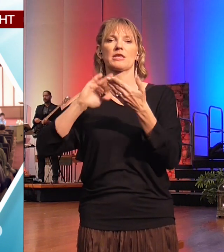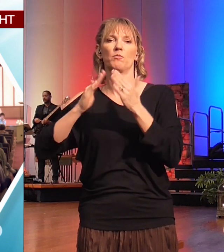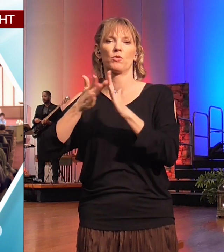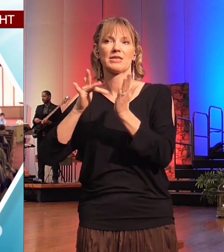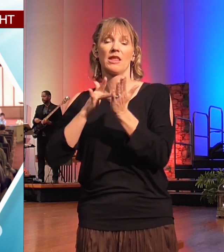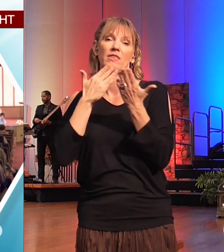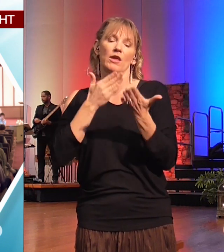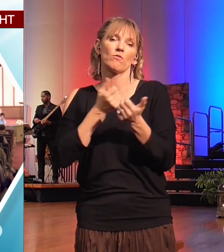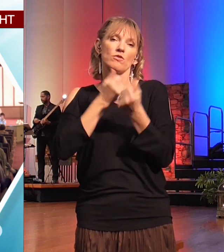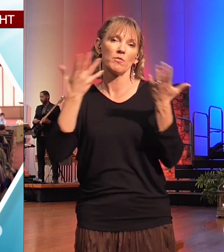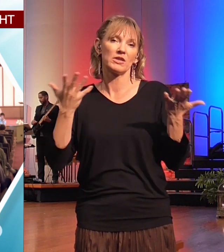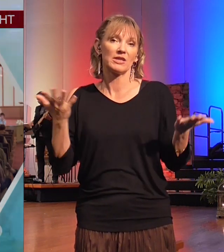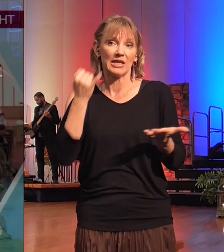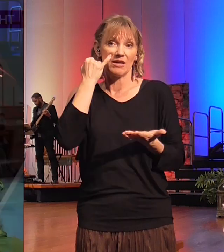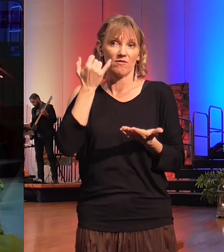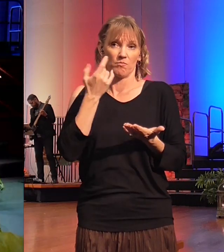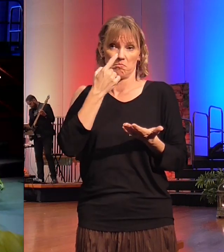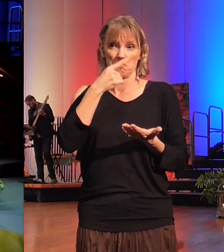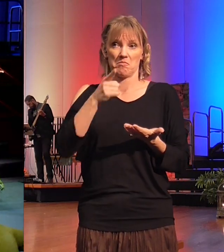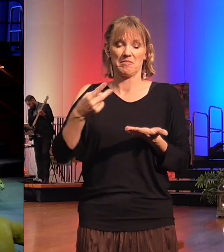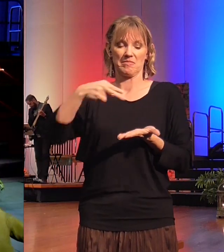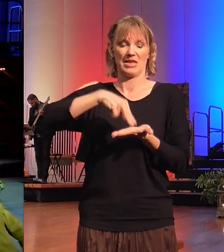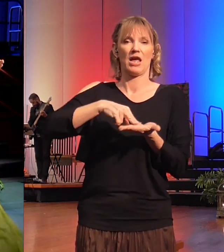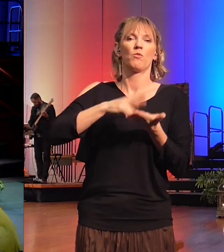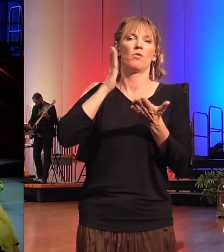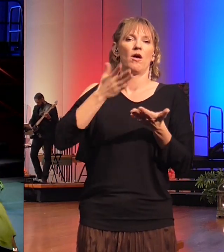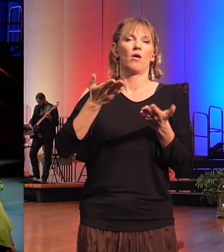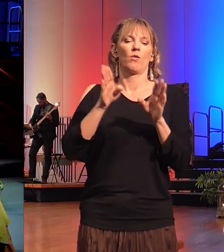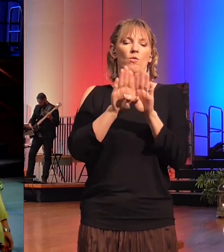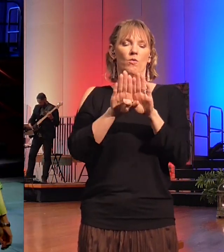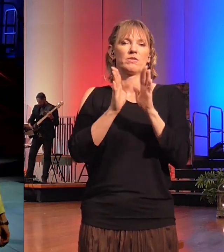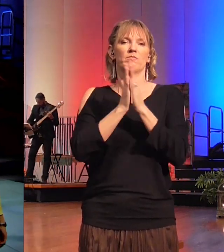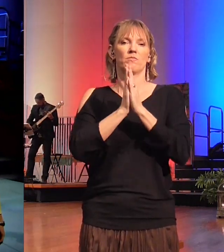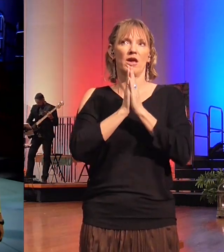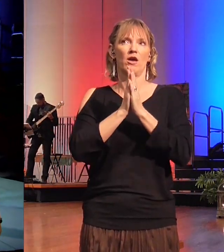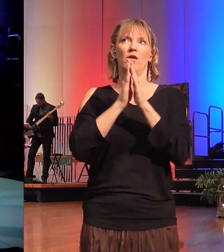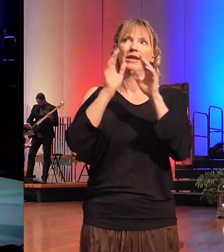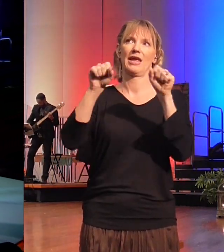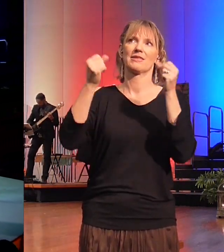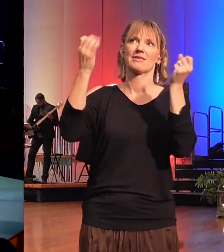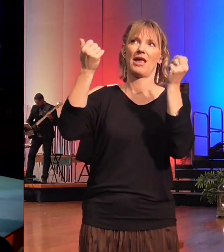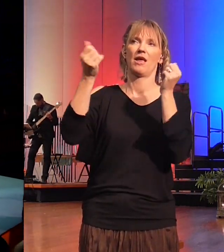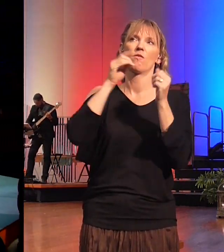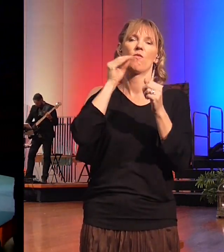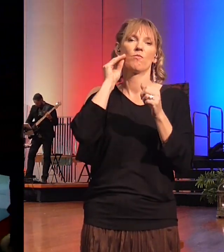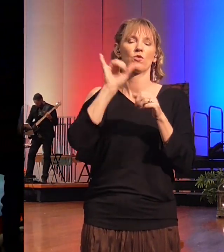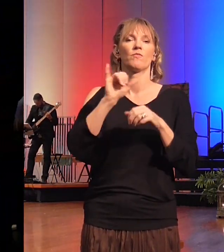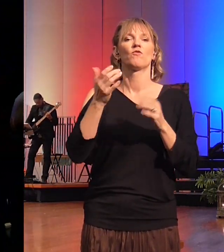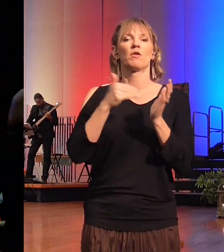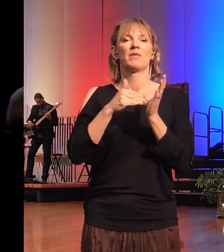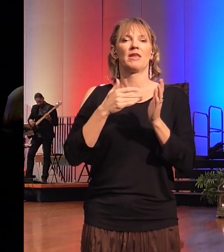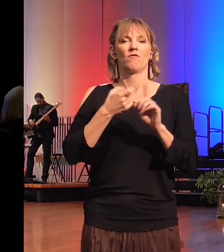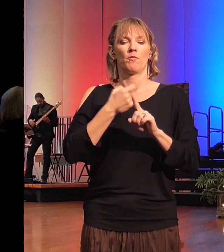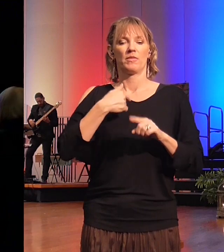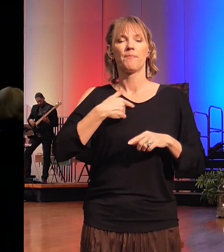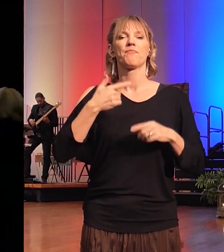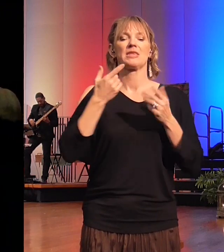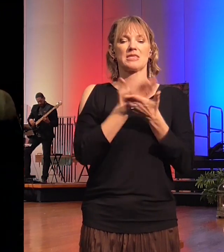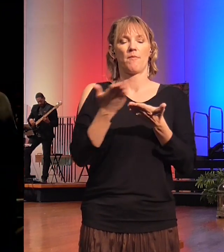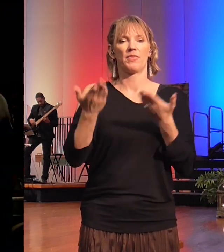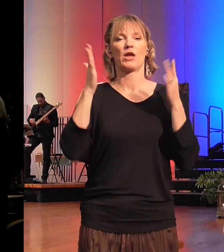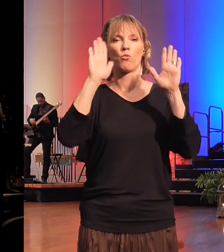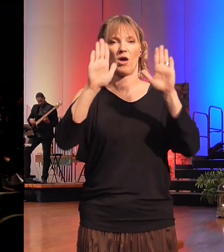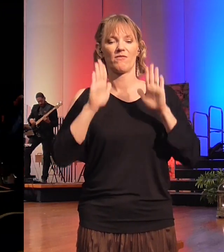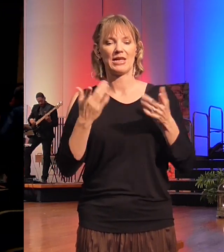like, stand, and we're going to say a benediction together. You can say it at home, too. Repeat after me. Something wonderful is happening to me right now.